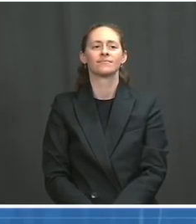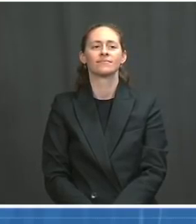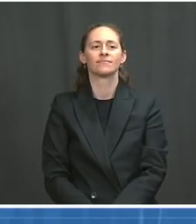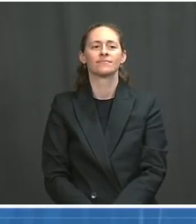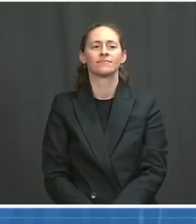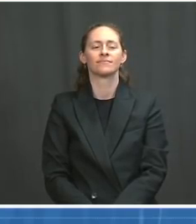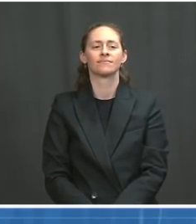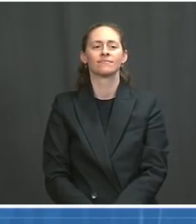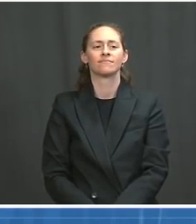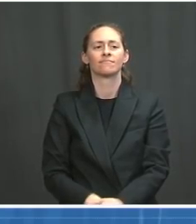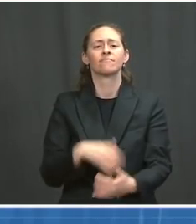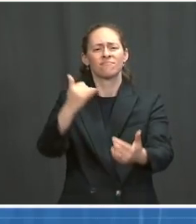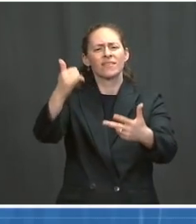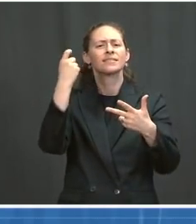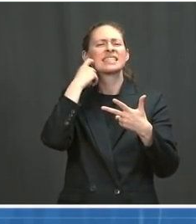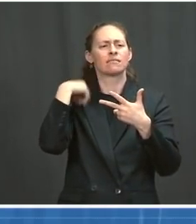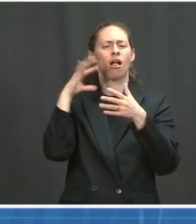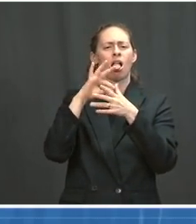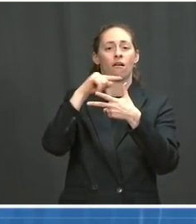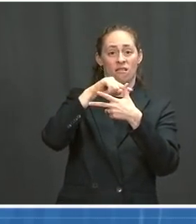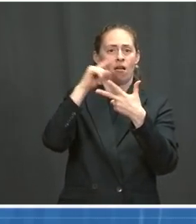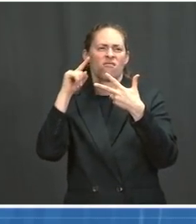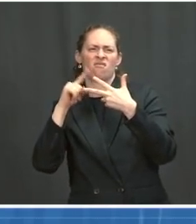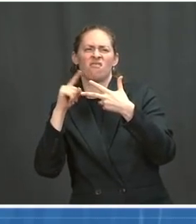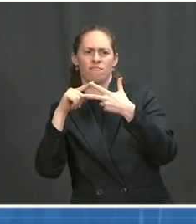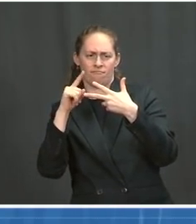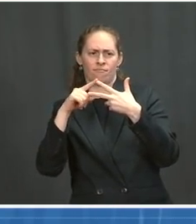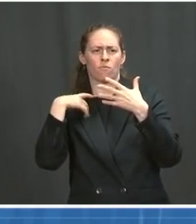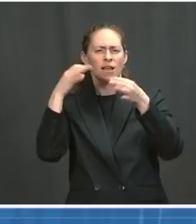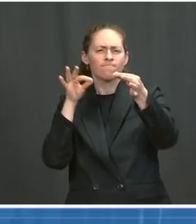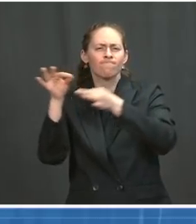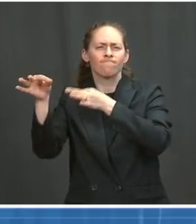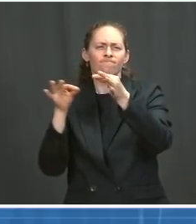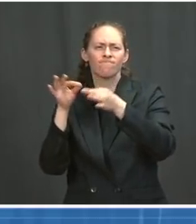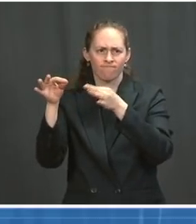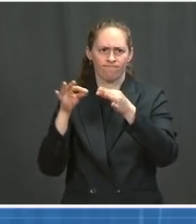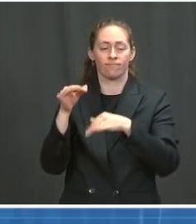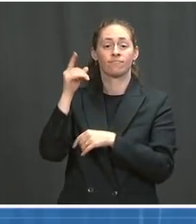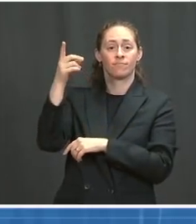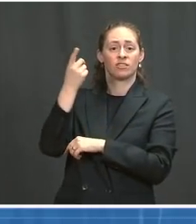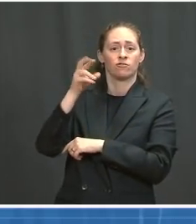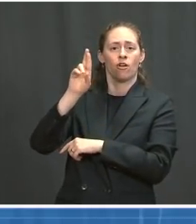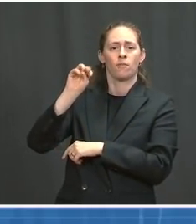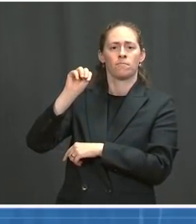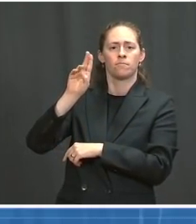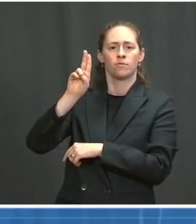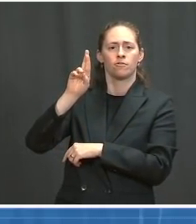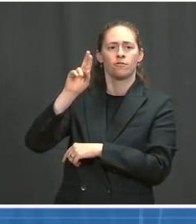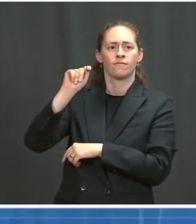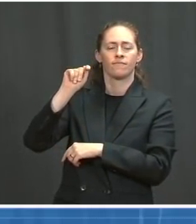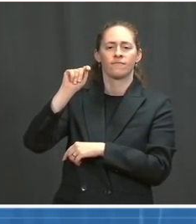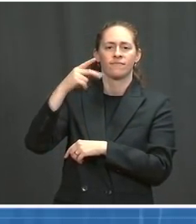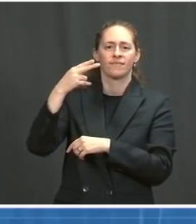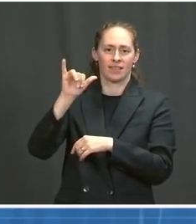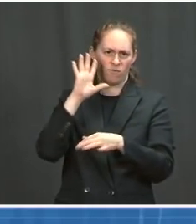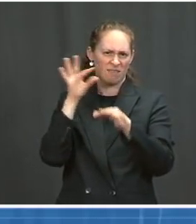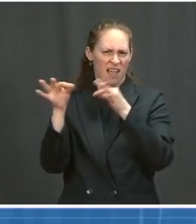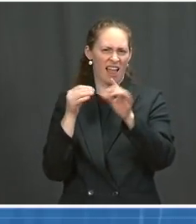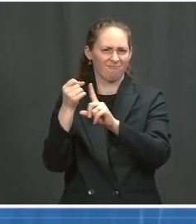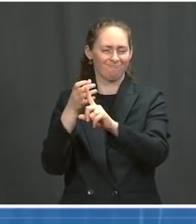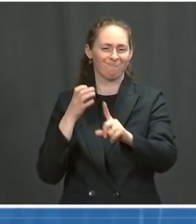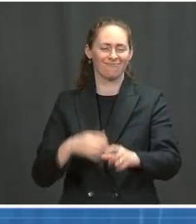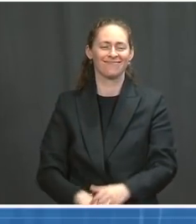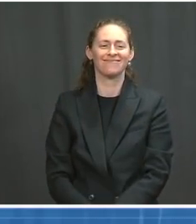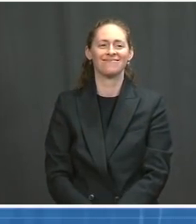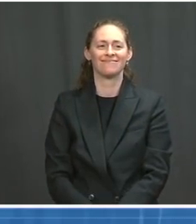this progress in his remarks. And we advanced equity by taking important steps to bolster our response for Americans living